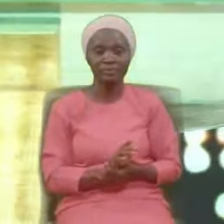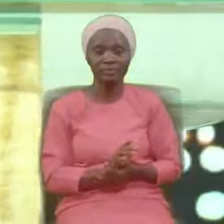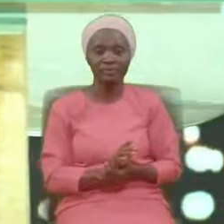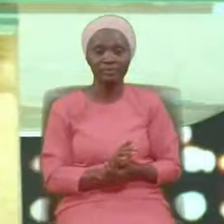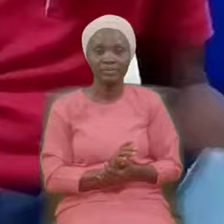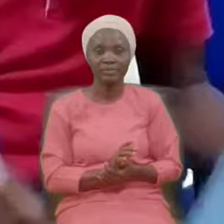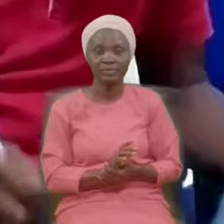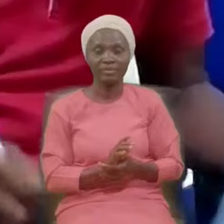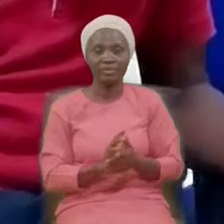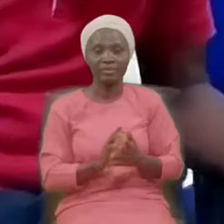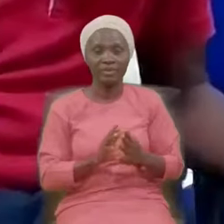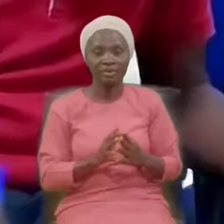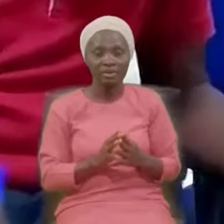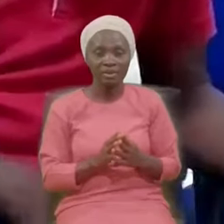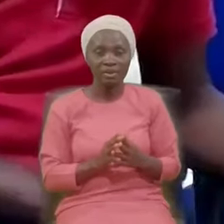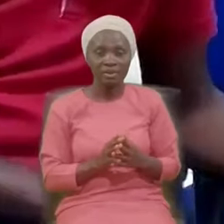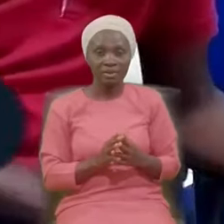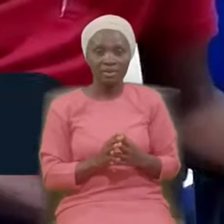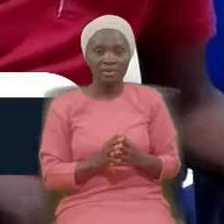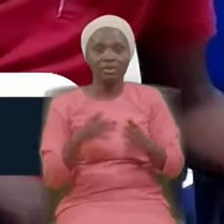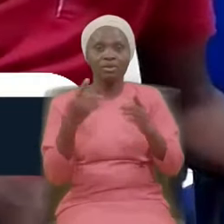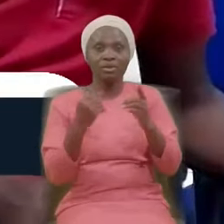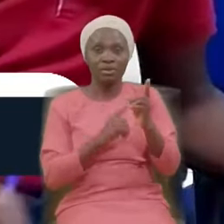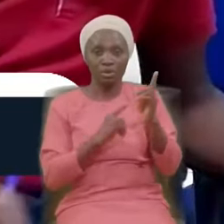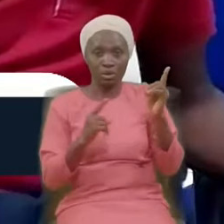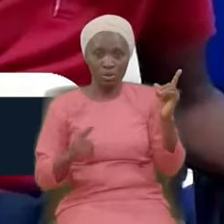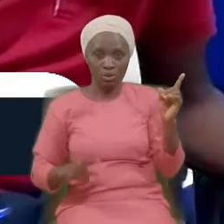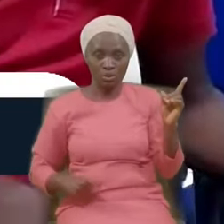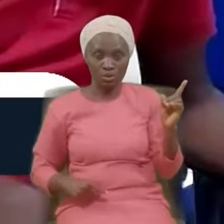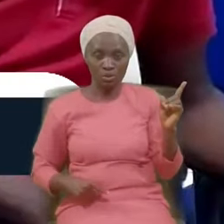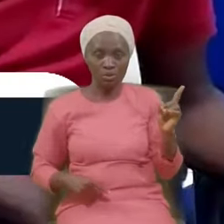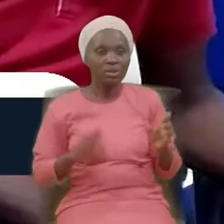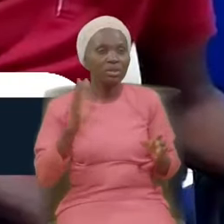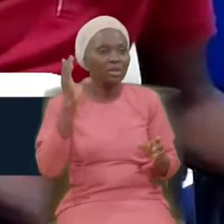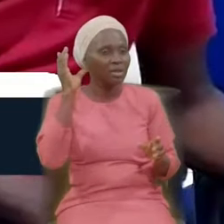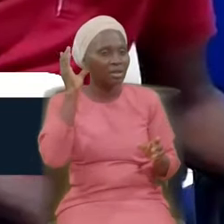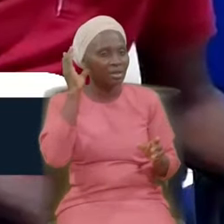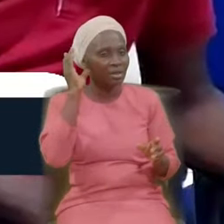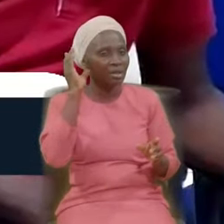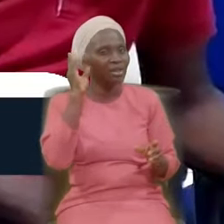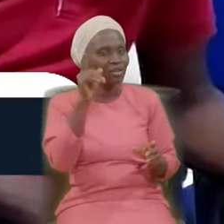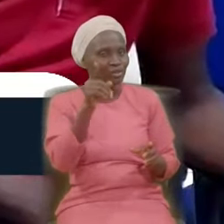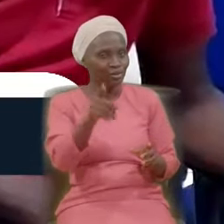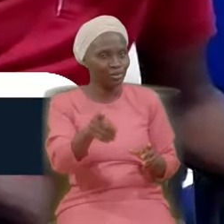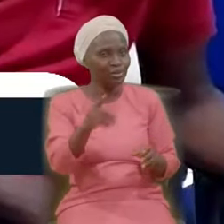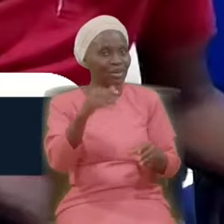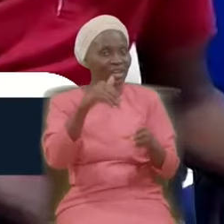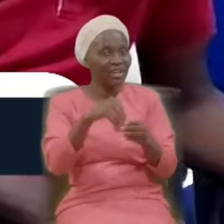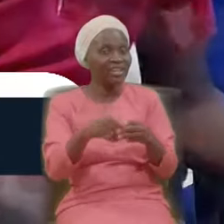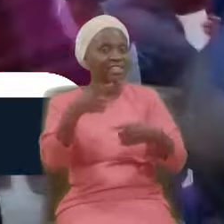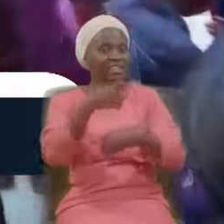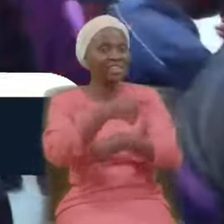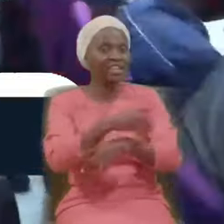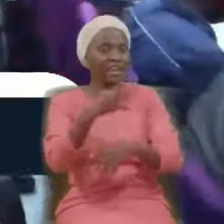verse 1, the Lord hear thee in the day of trouble.